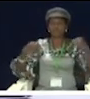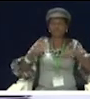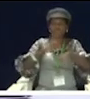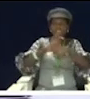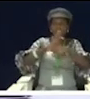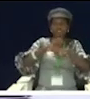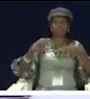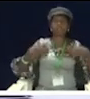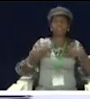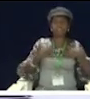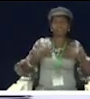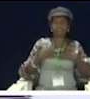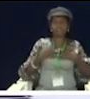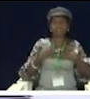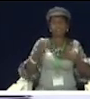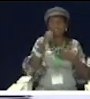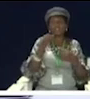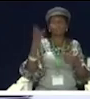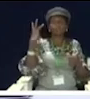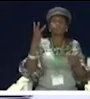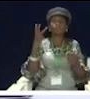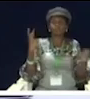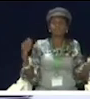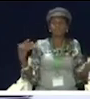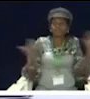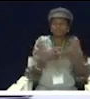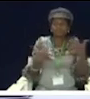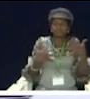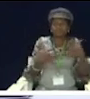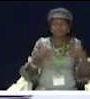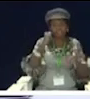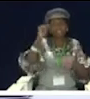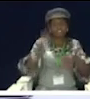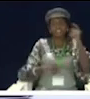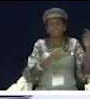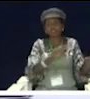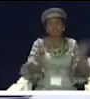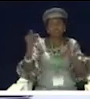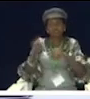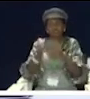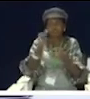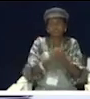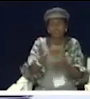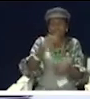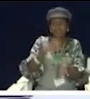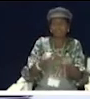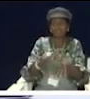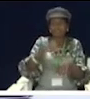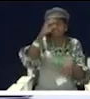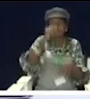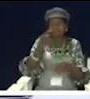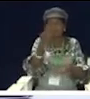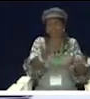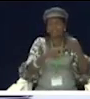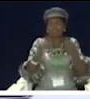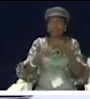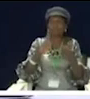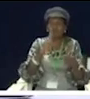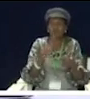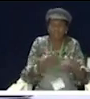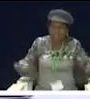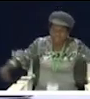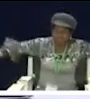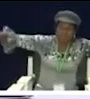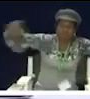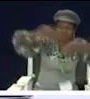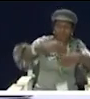her. She was so frightened, she couldn't move from the spot. The man came to her, wrapped the